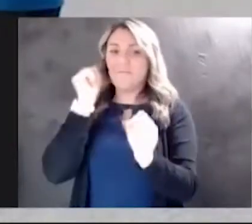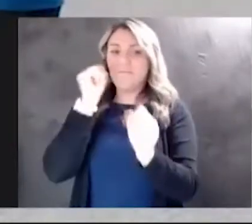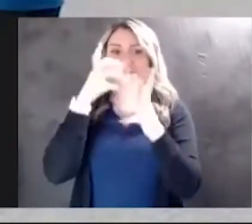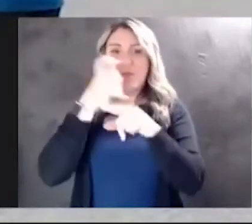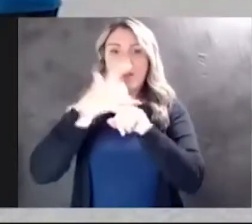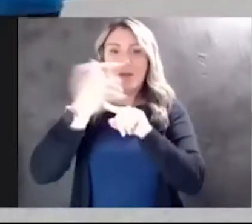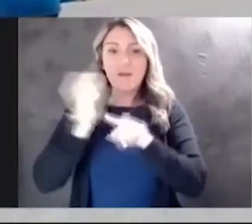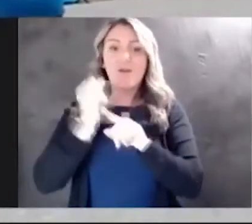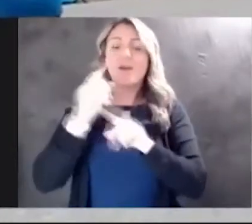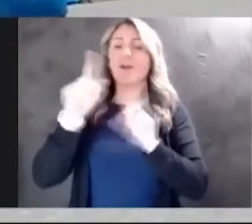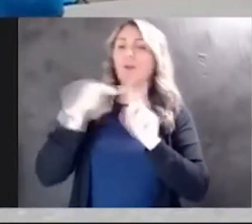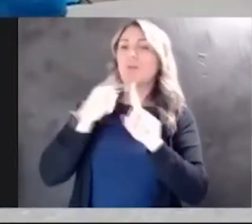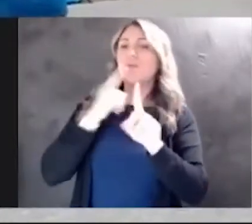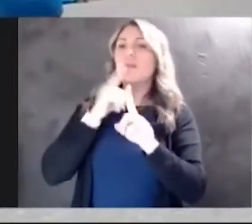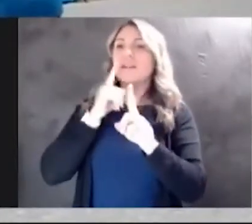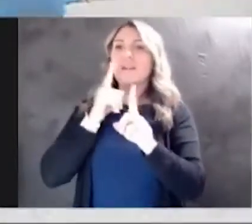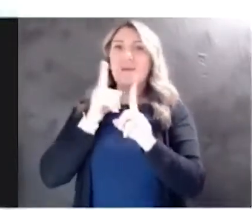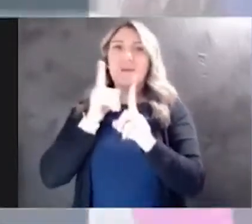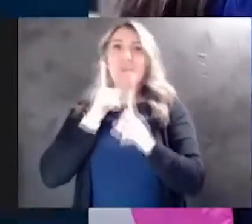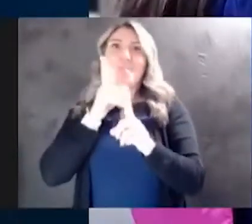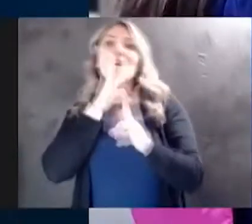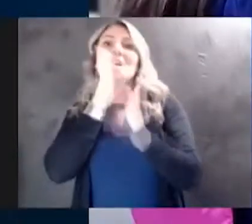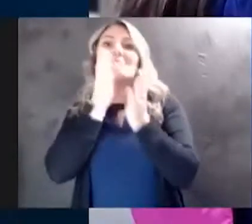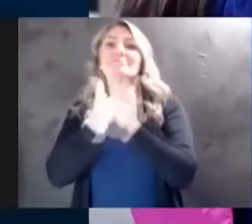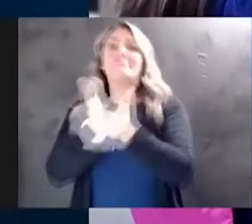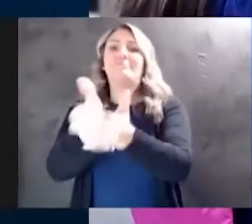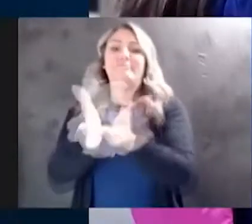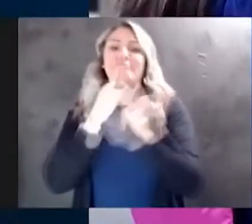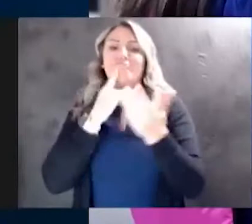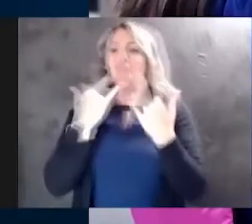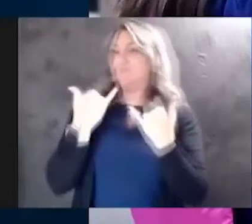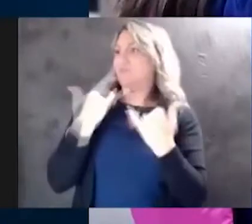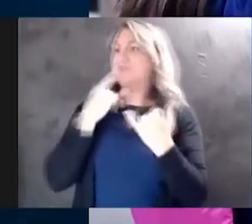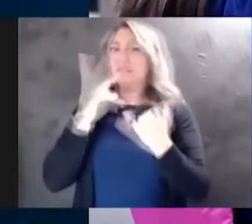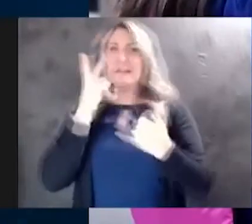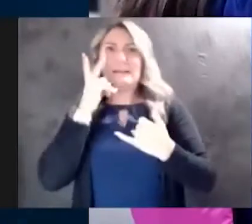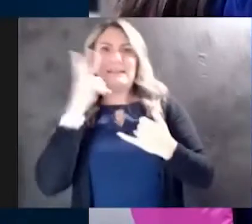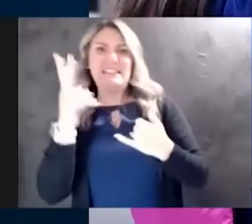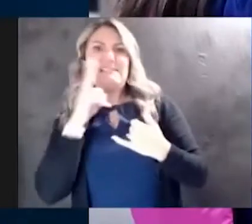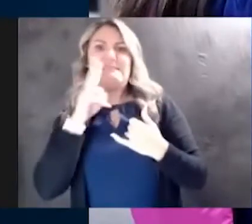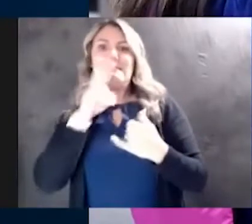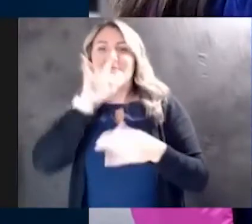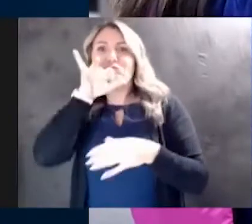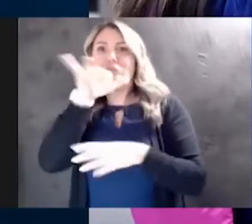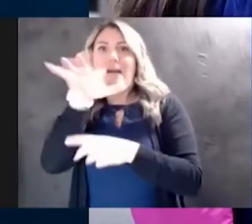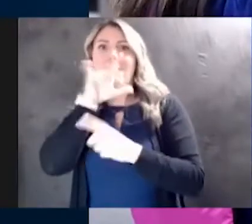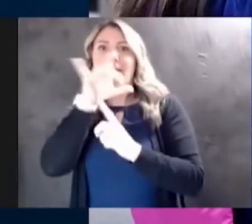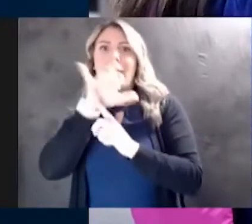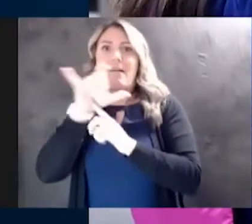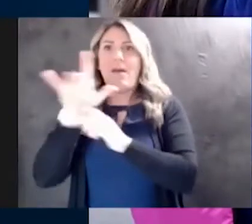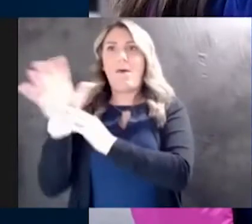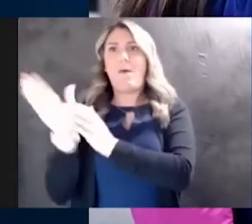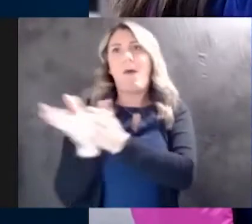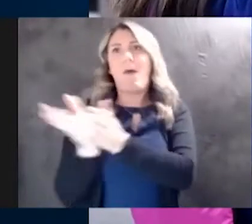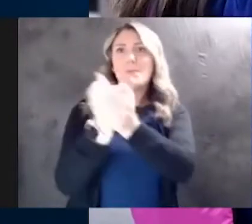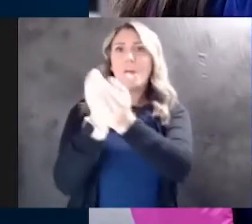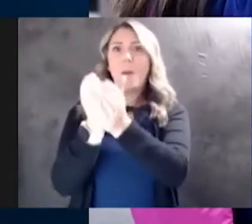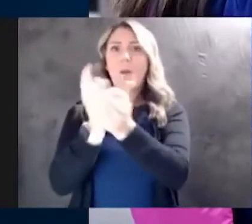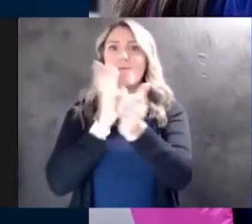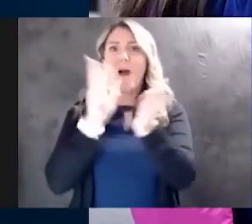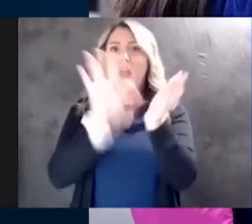it hit the water the first time. I think right now people are seeing when our boat first pulled into the marina. Our